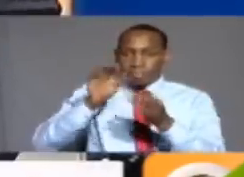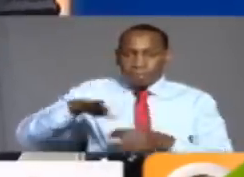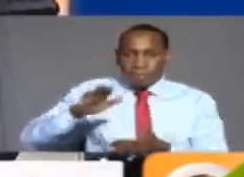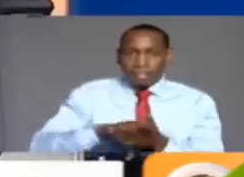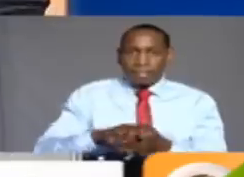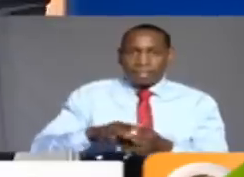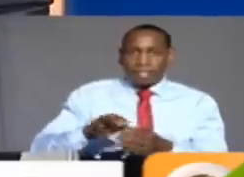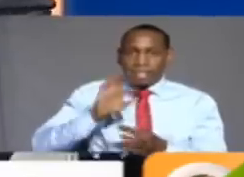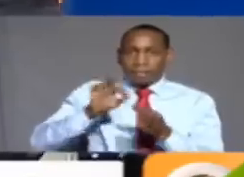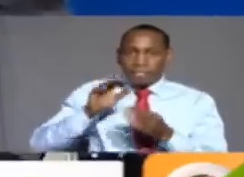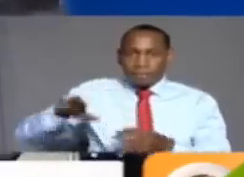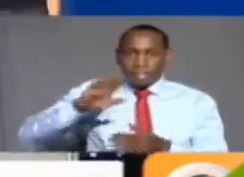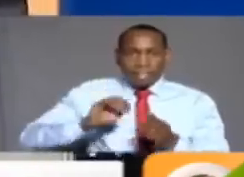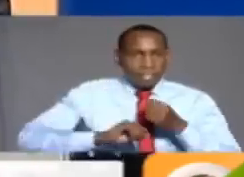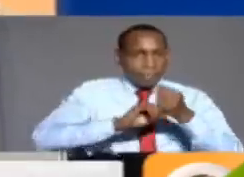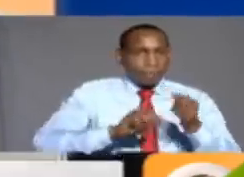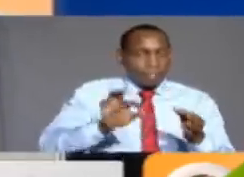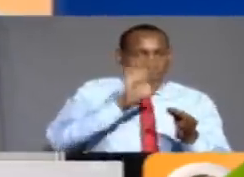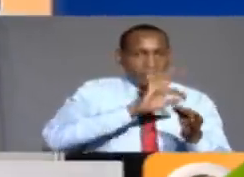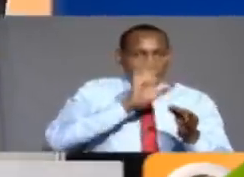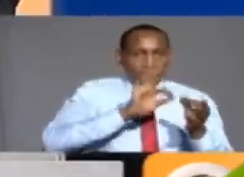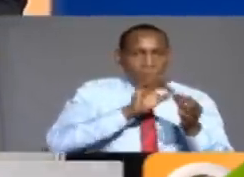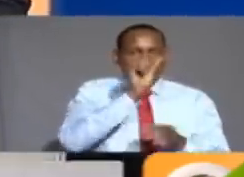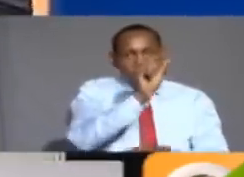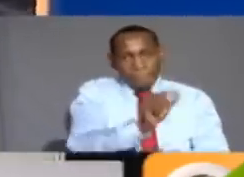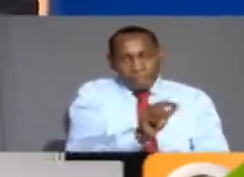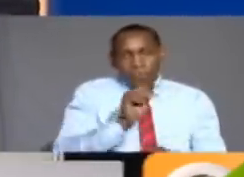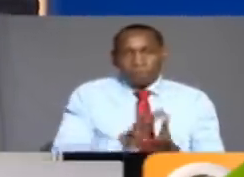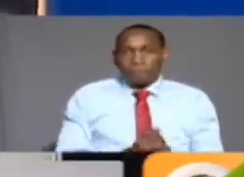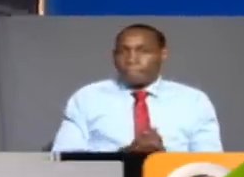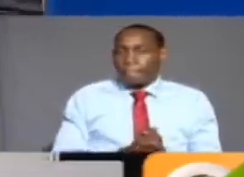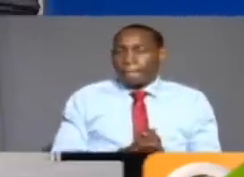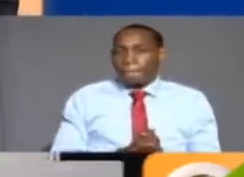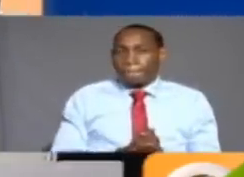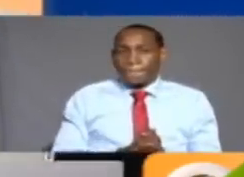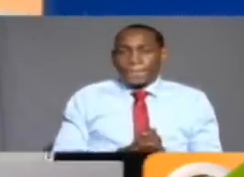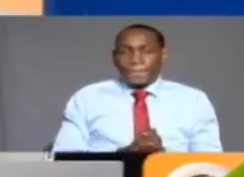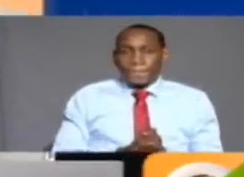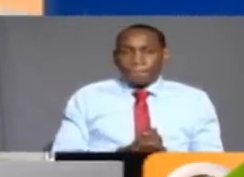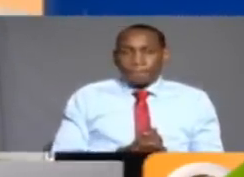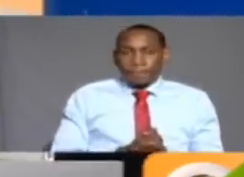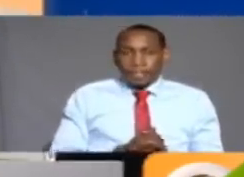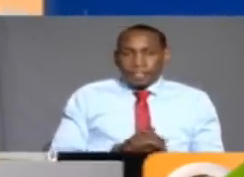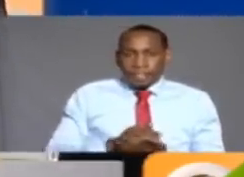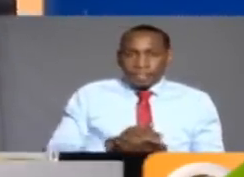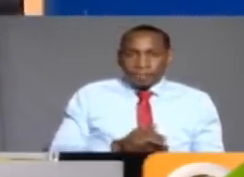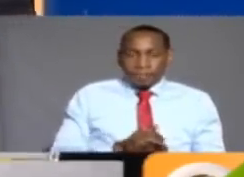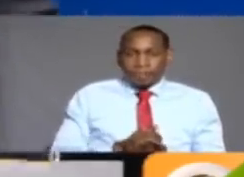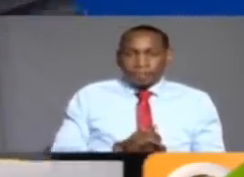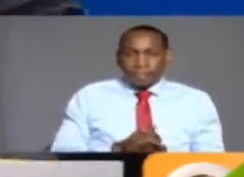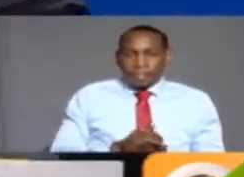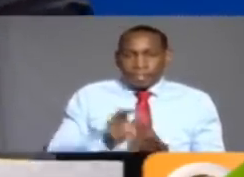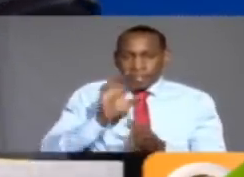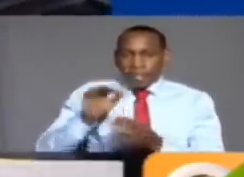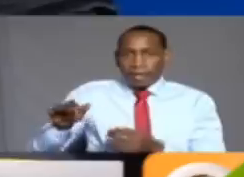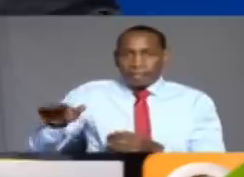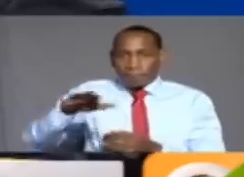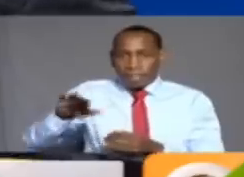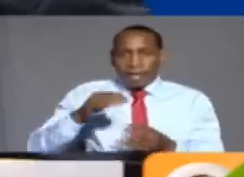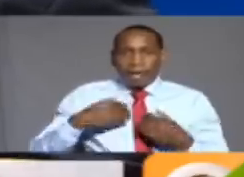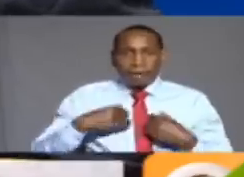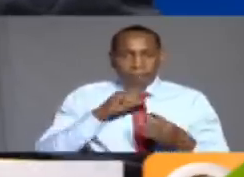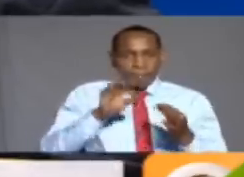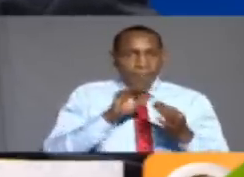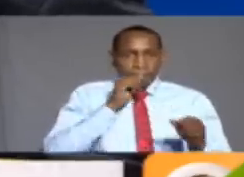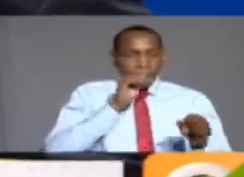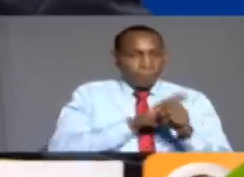as a region owe a debt to this man, or we as a region owe appreciation to this man, or we as a region have a promise to this man. Yeah. I wake up and I say, look, I come